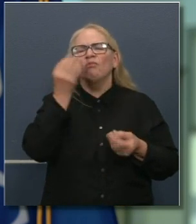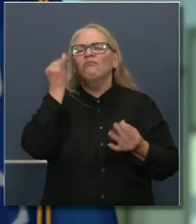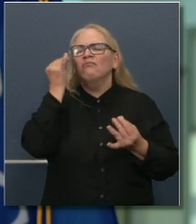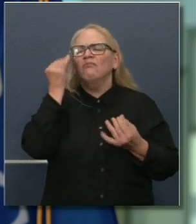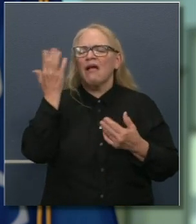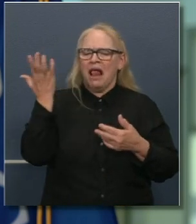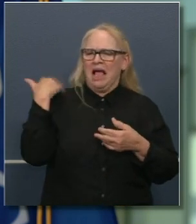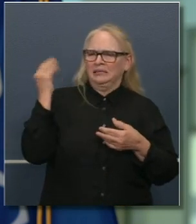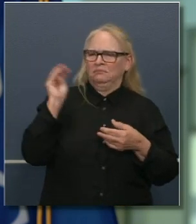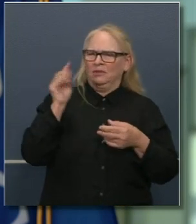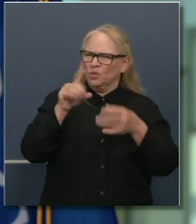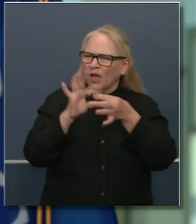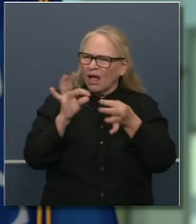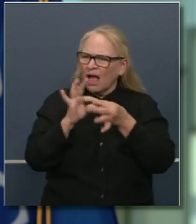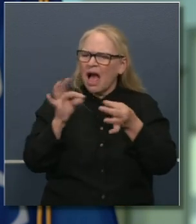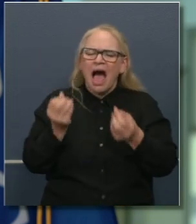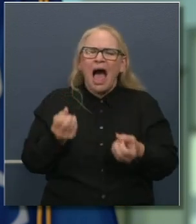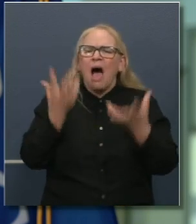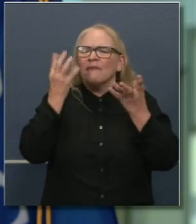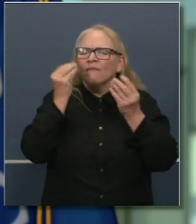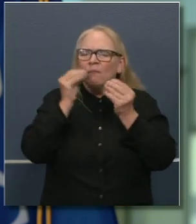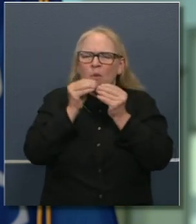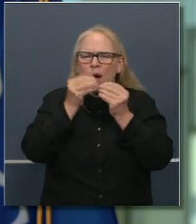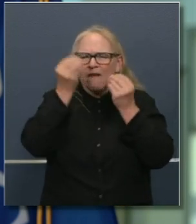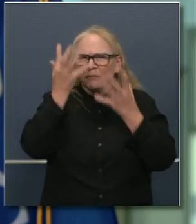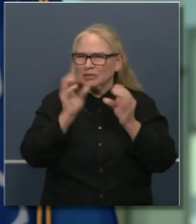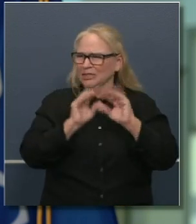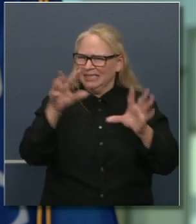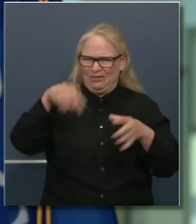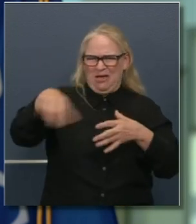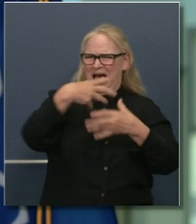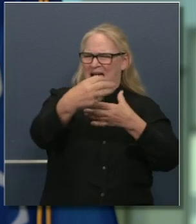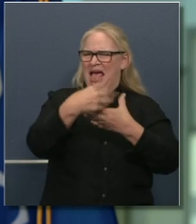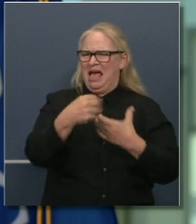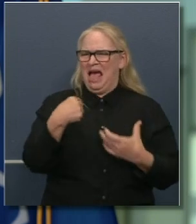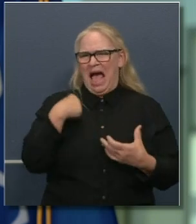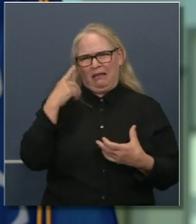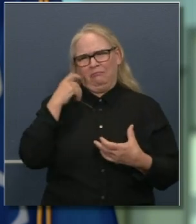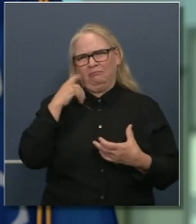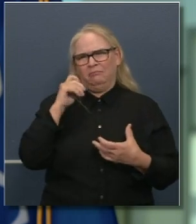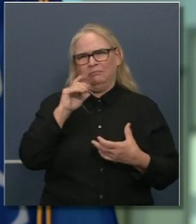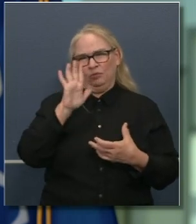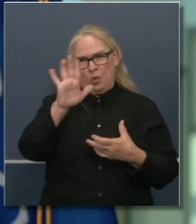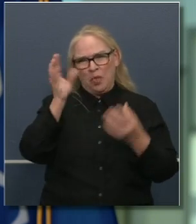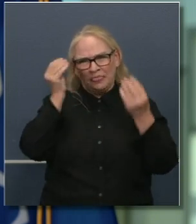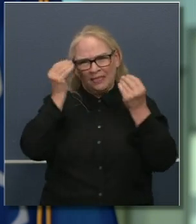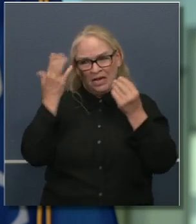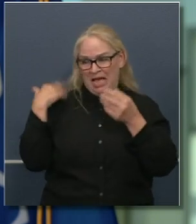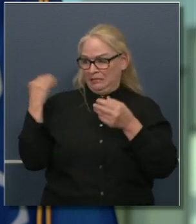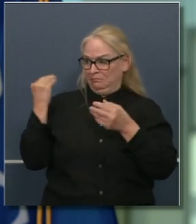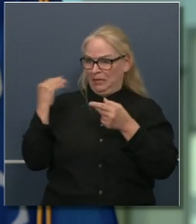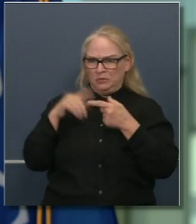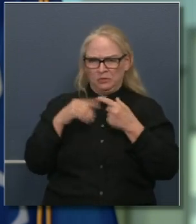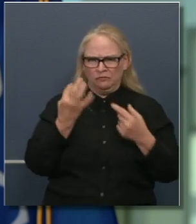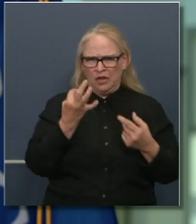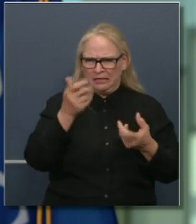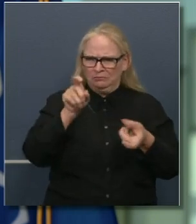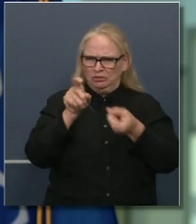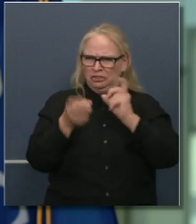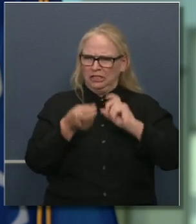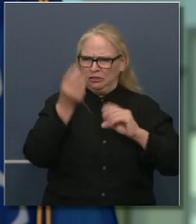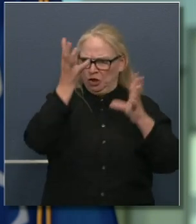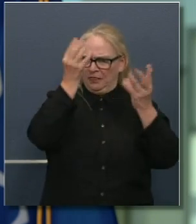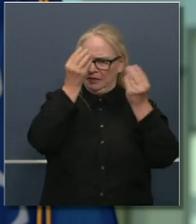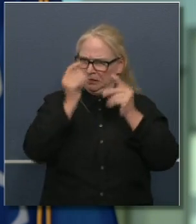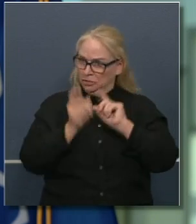there already. But clearly things have changed in your thinking, so I'm just curious, what's changed between then and now? I should say. Did